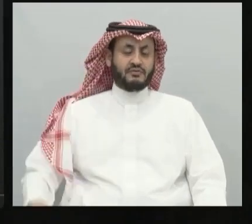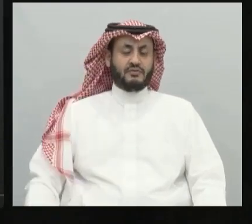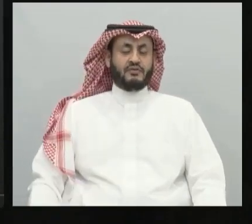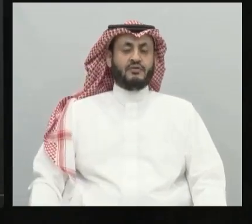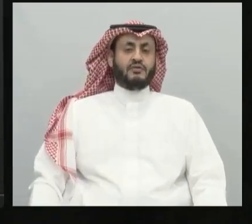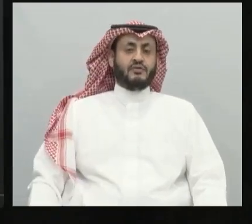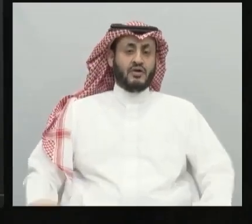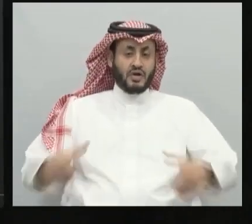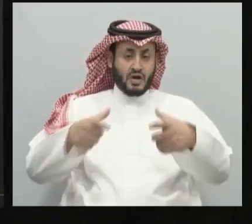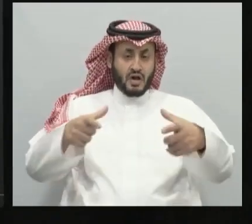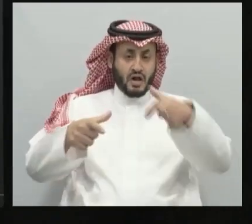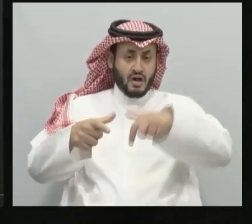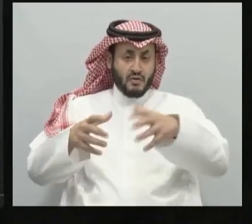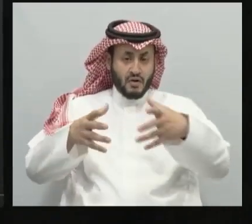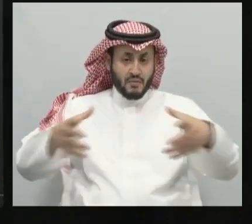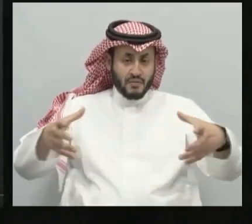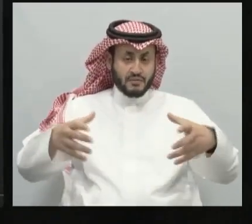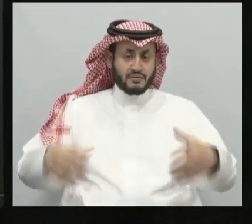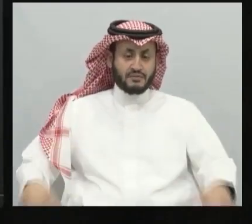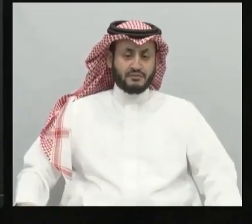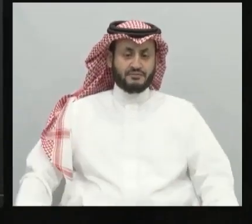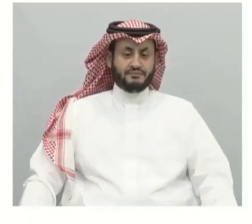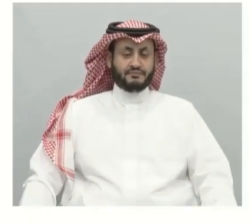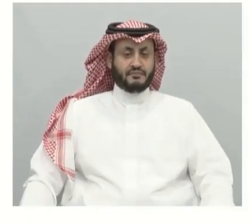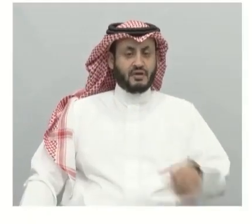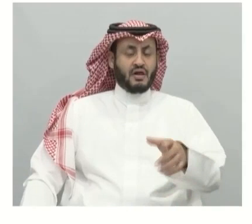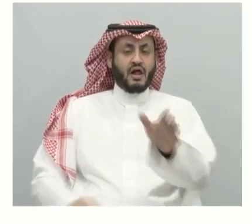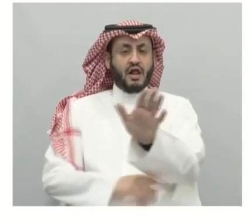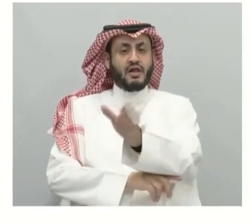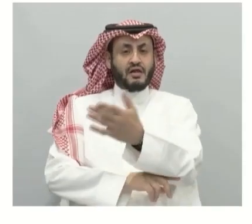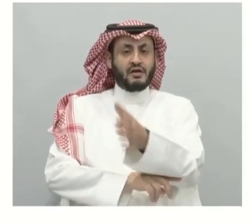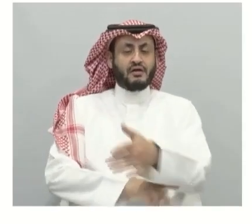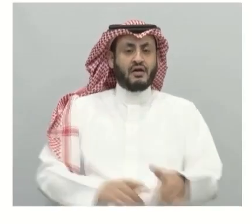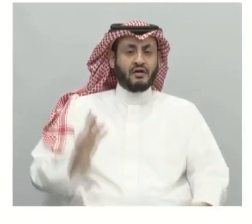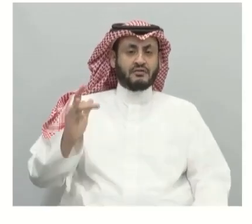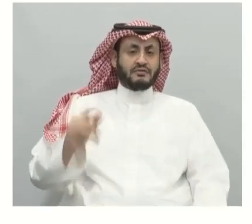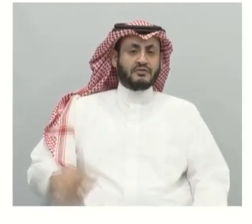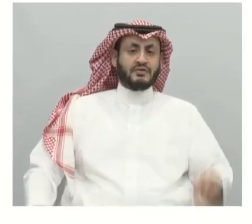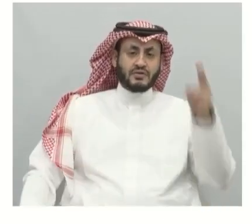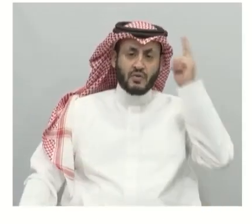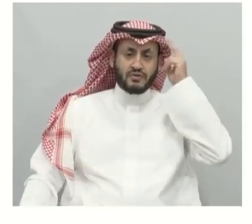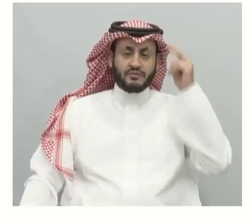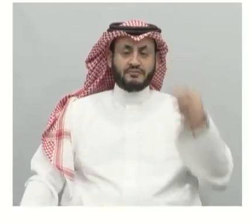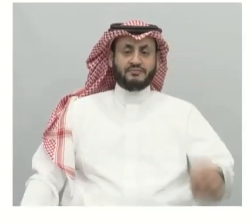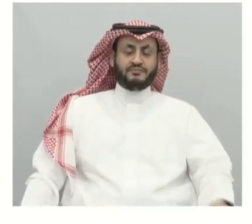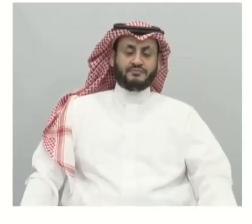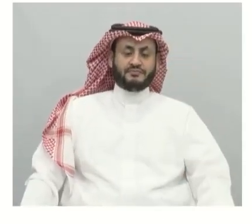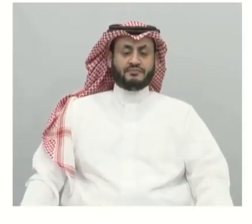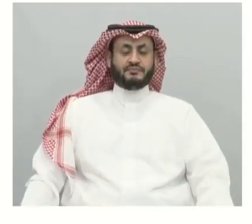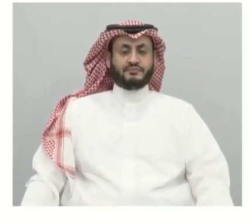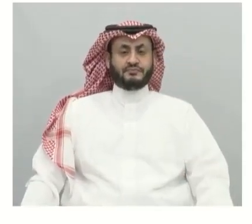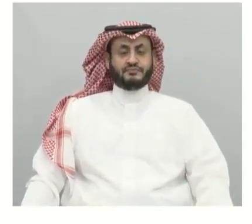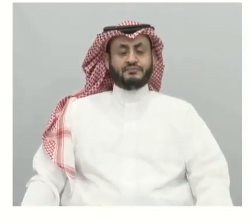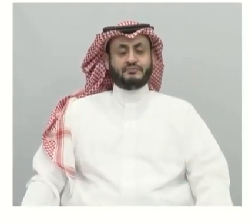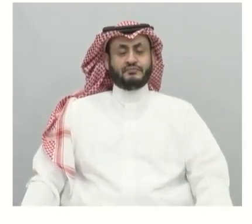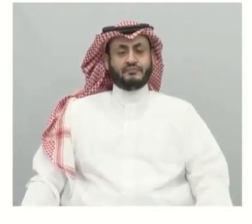And what is the capital of your country? This is our Saudi flag. Where are you from? I'm